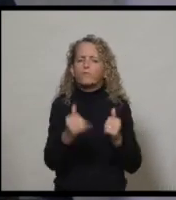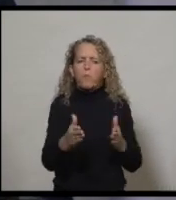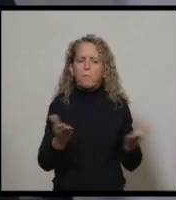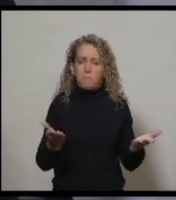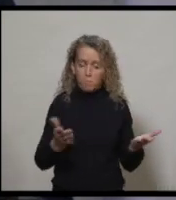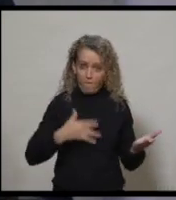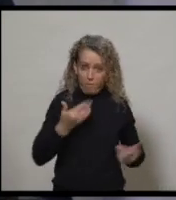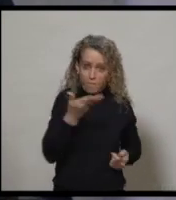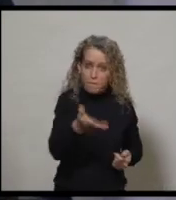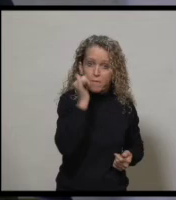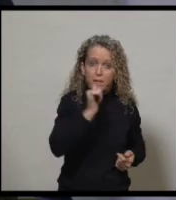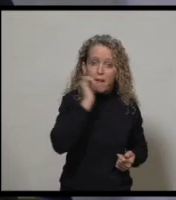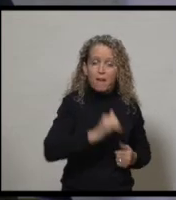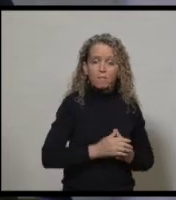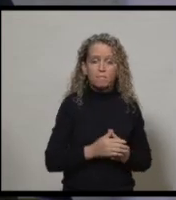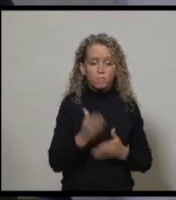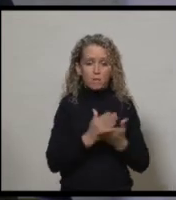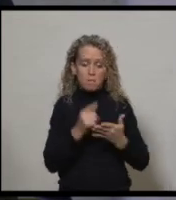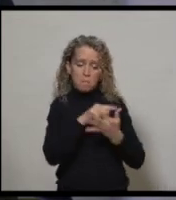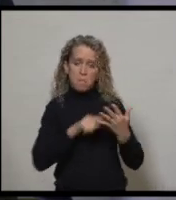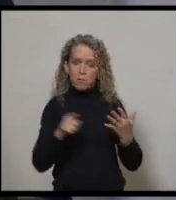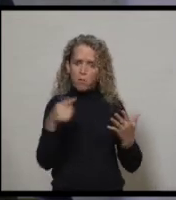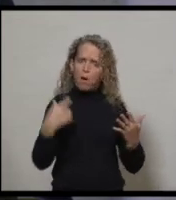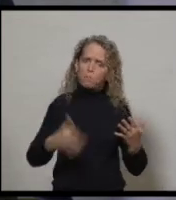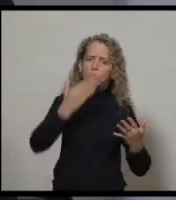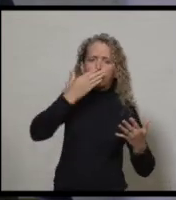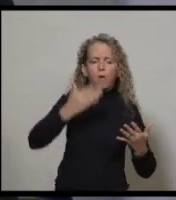Are there things that you do well and want to celebrate?